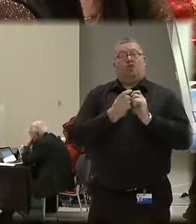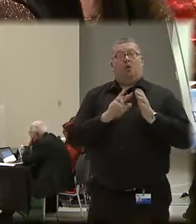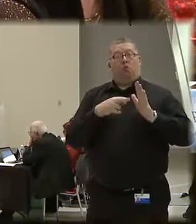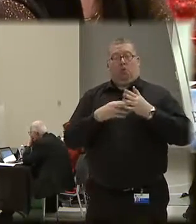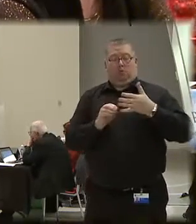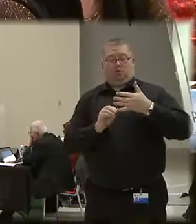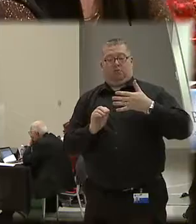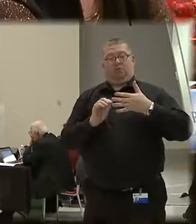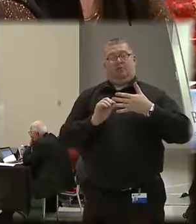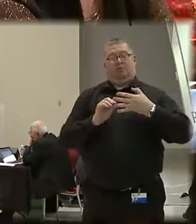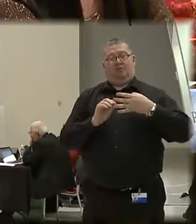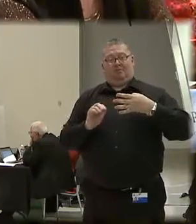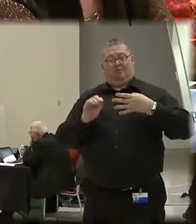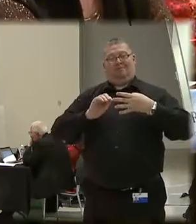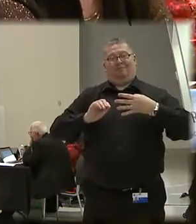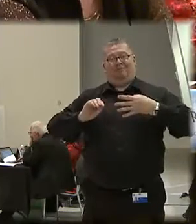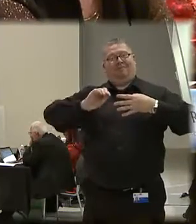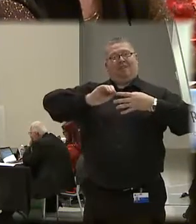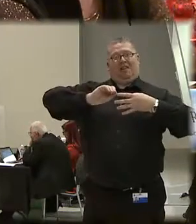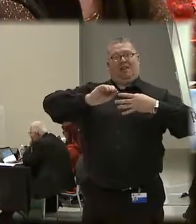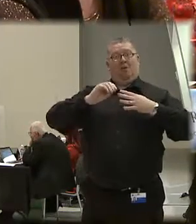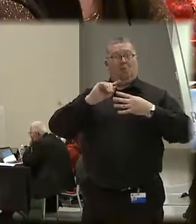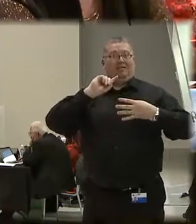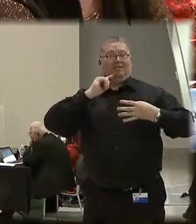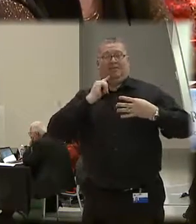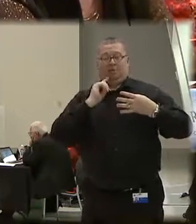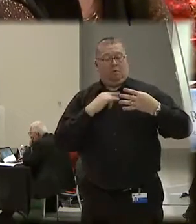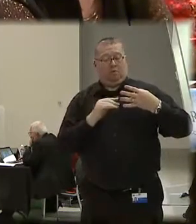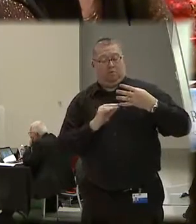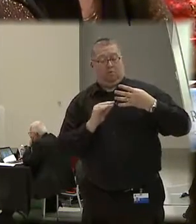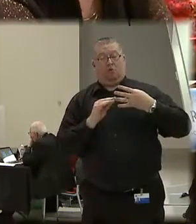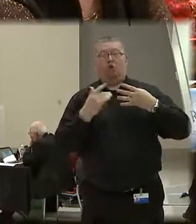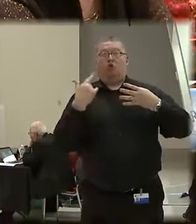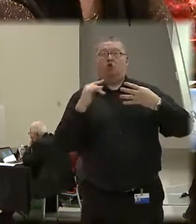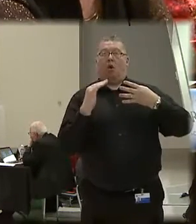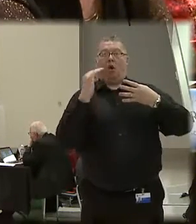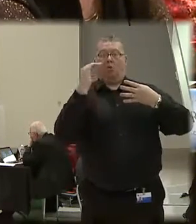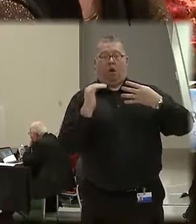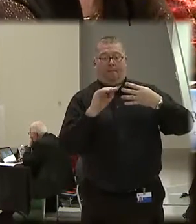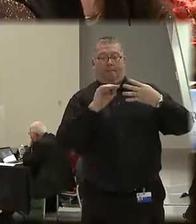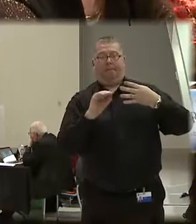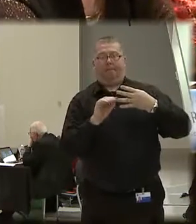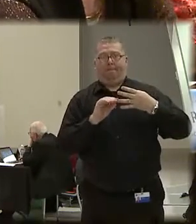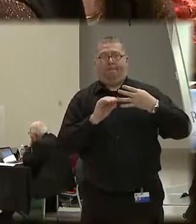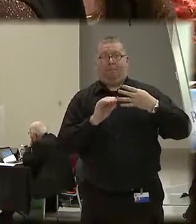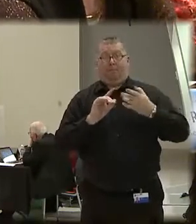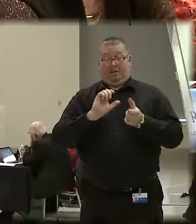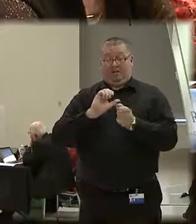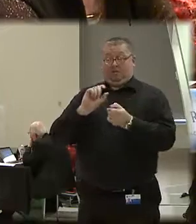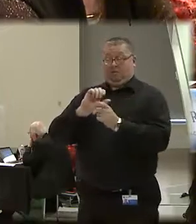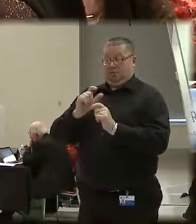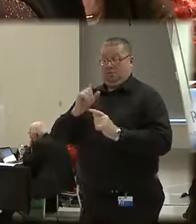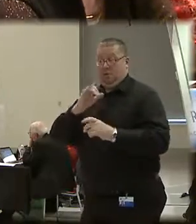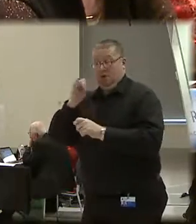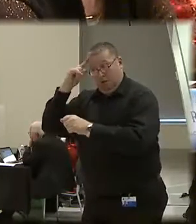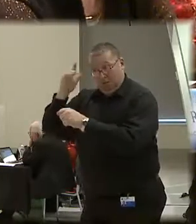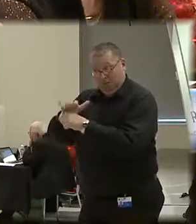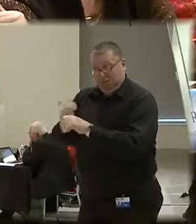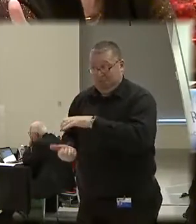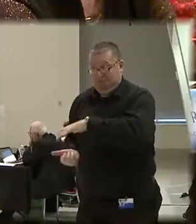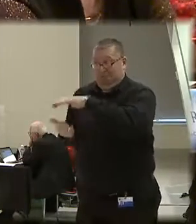because of what's going on, but it's important to de-escalate as soon as possible. Correct. Once the situation has been resolved, pull them off the